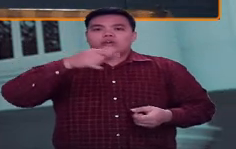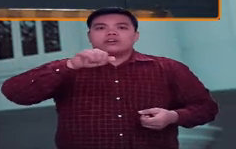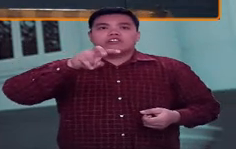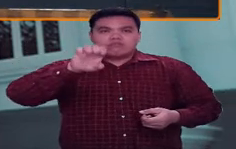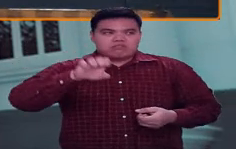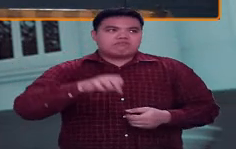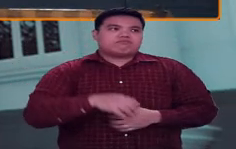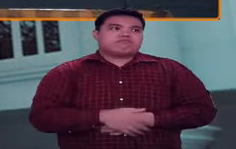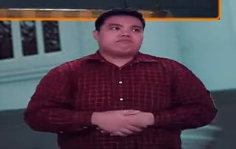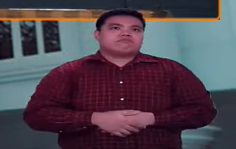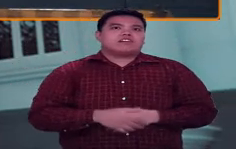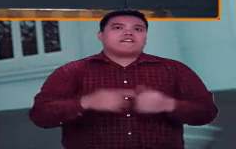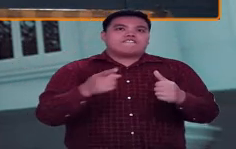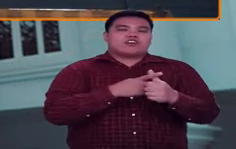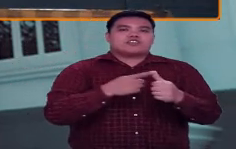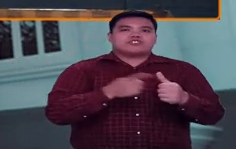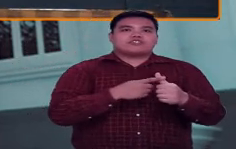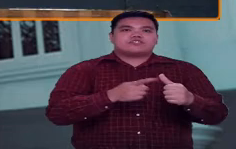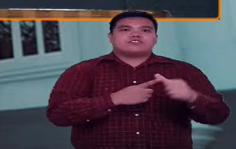First of all, go.